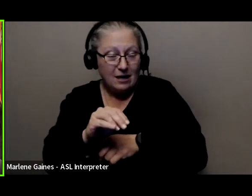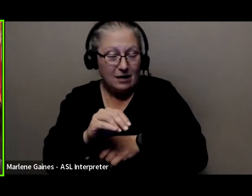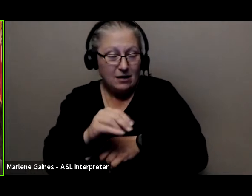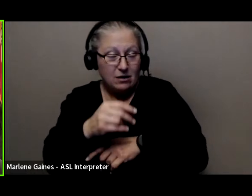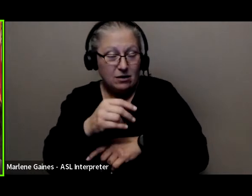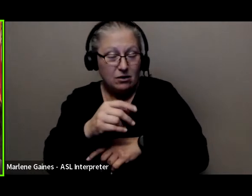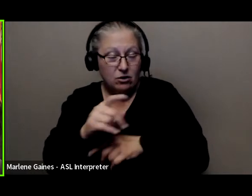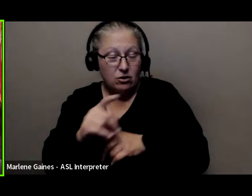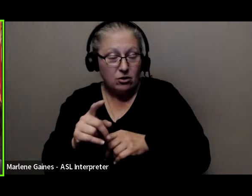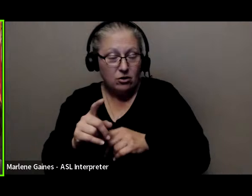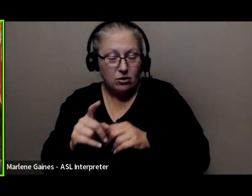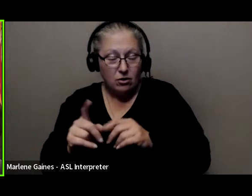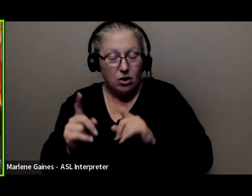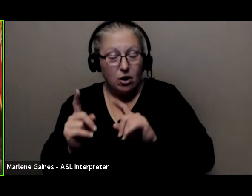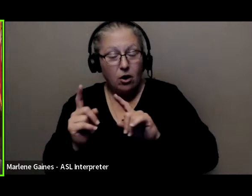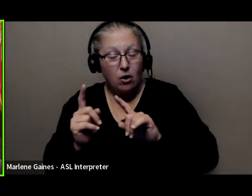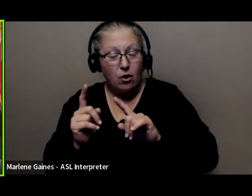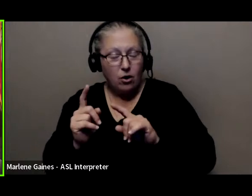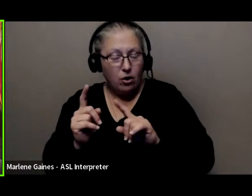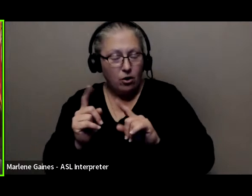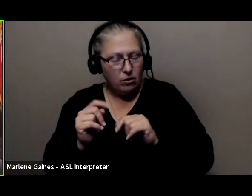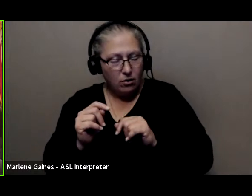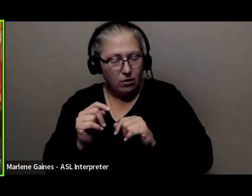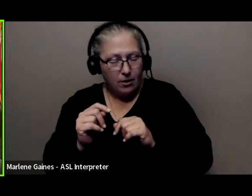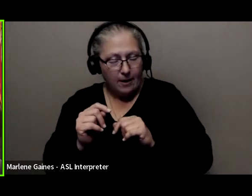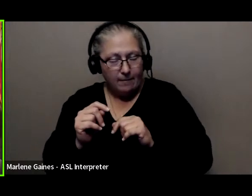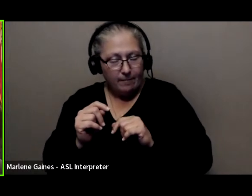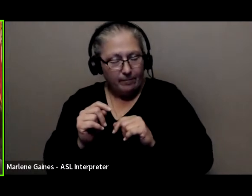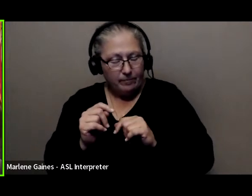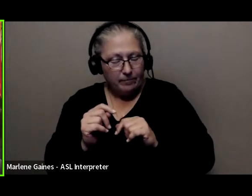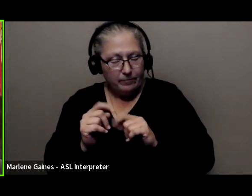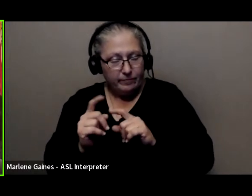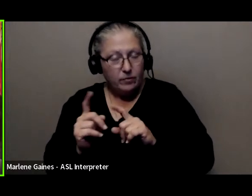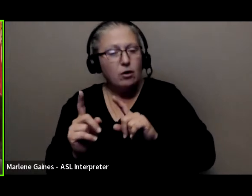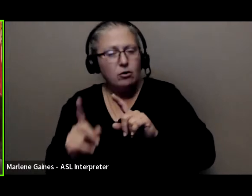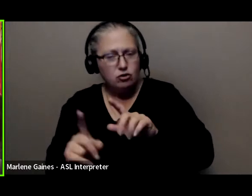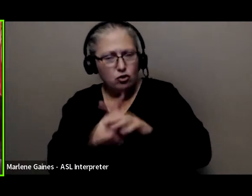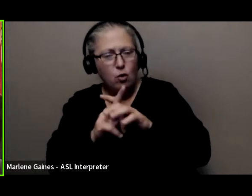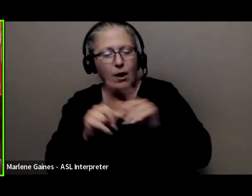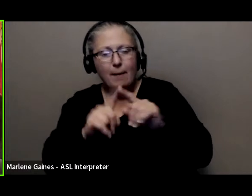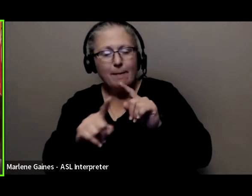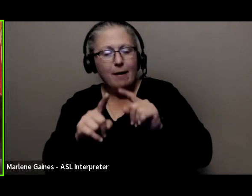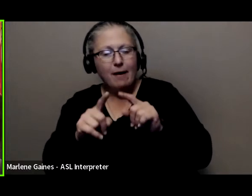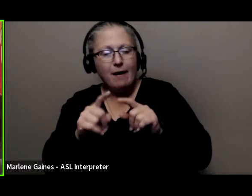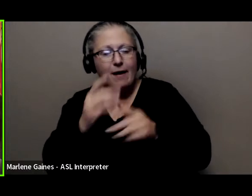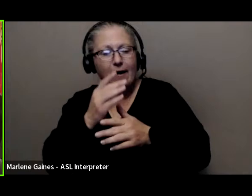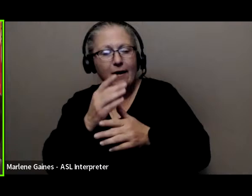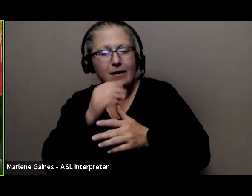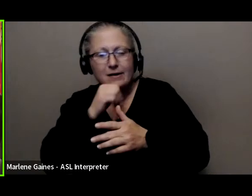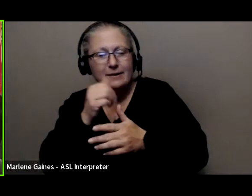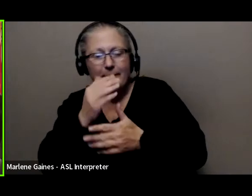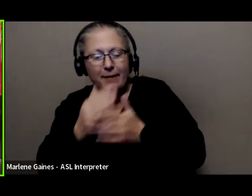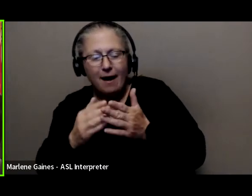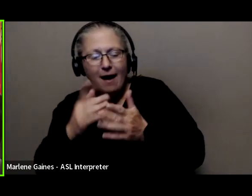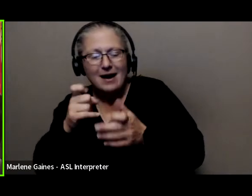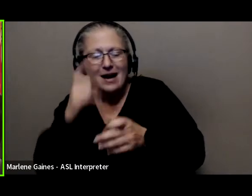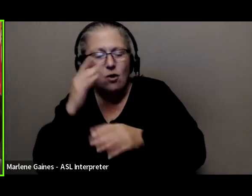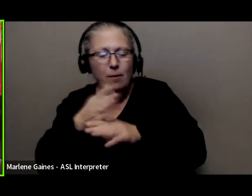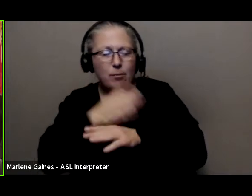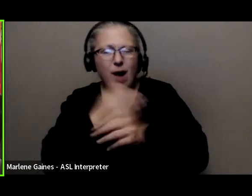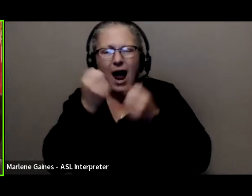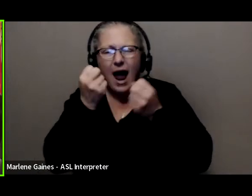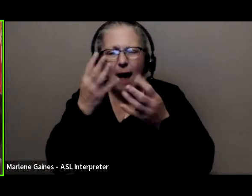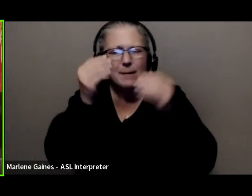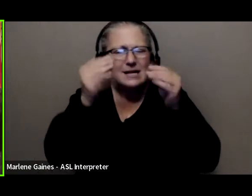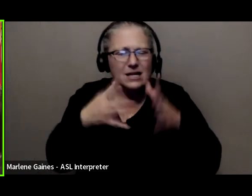but some didn't. And how do we get the improvement? How many teachers do go and how many teachers don't? I don't know what that